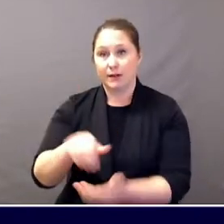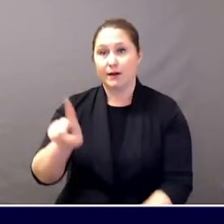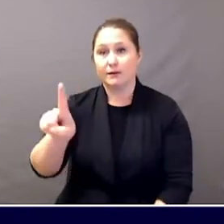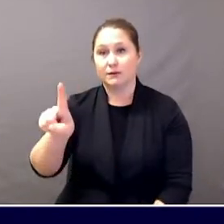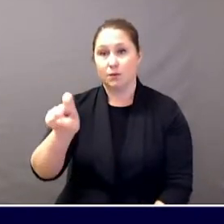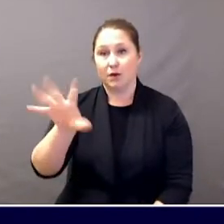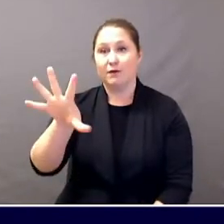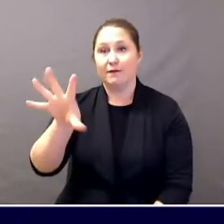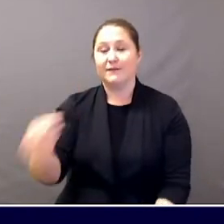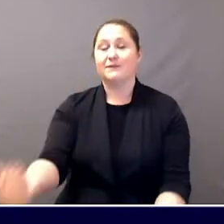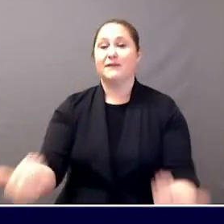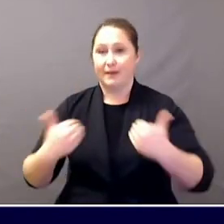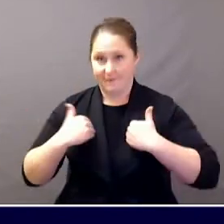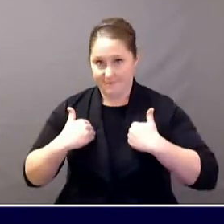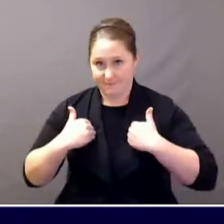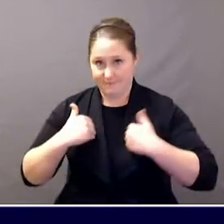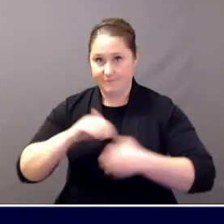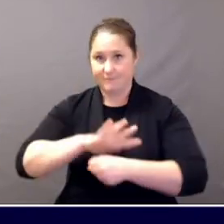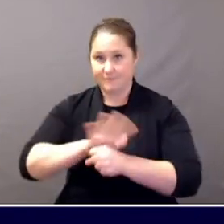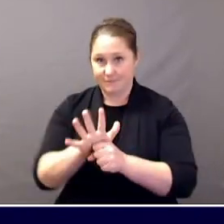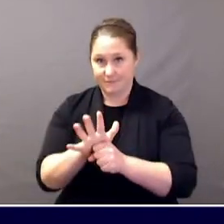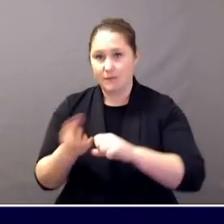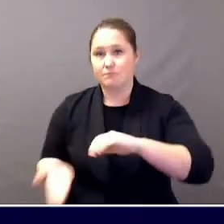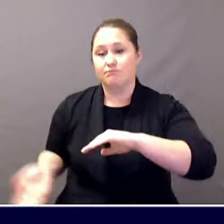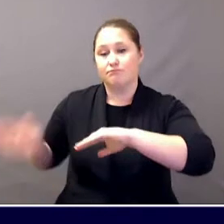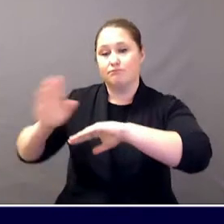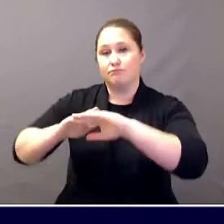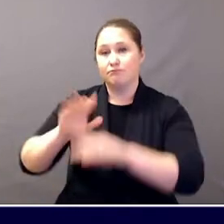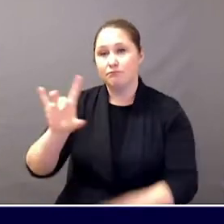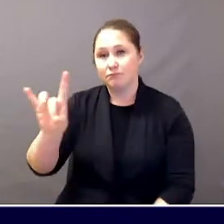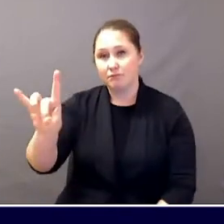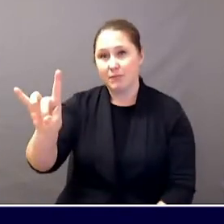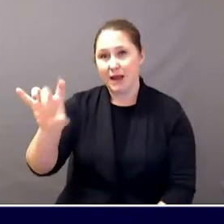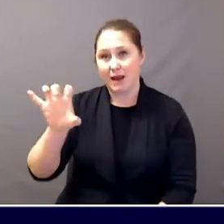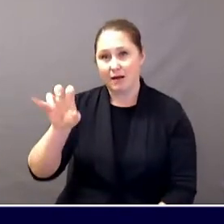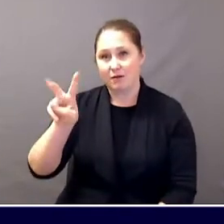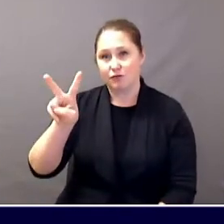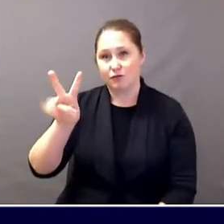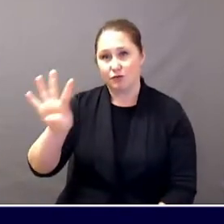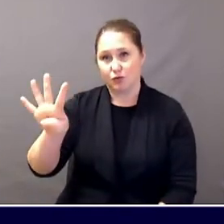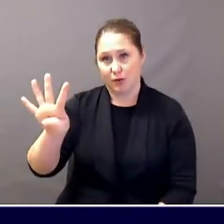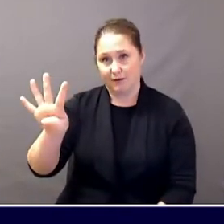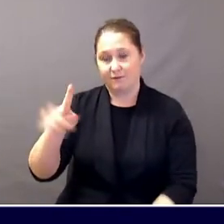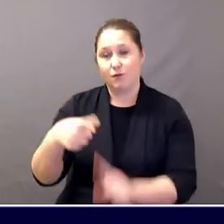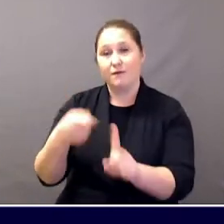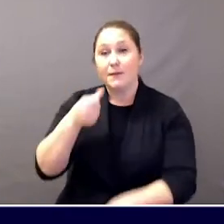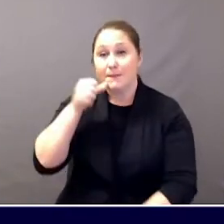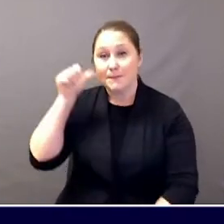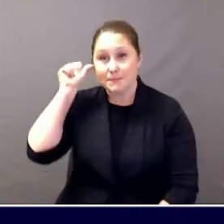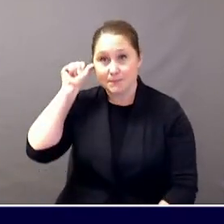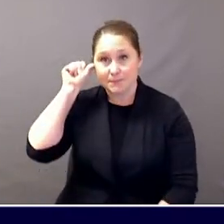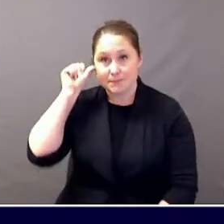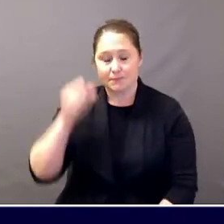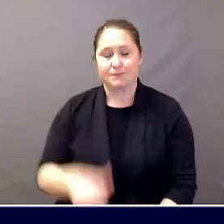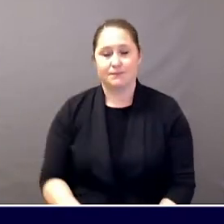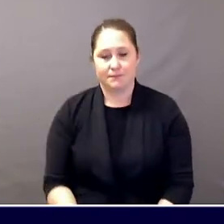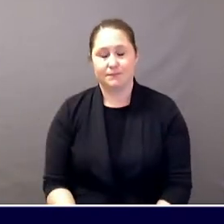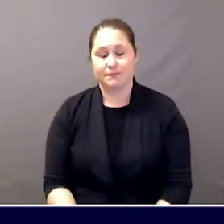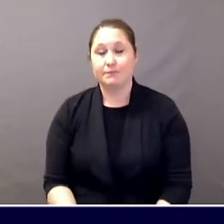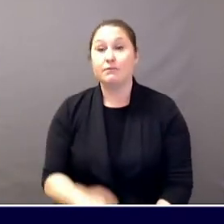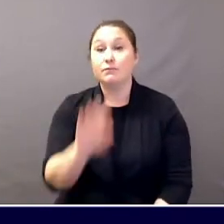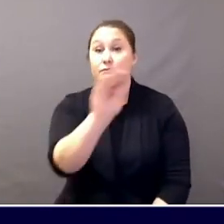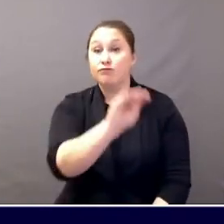31,150 cases of COVID-19, an increase of 824 cases since yesterday. Of